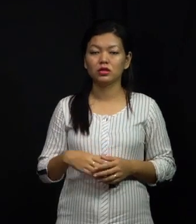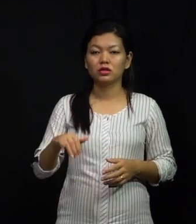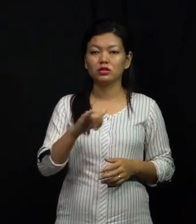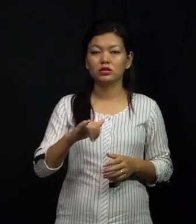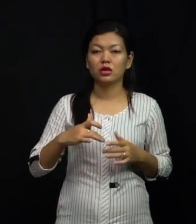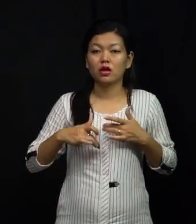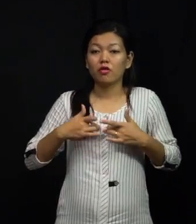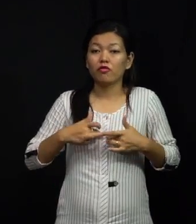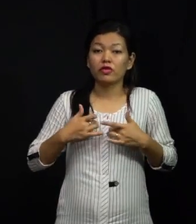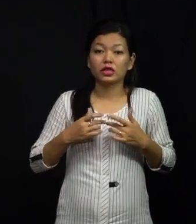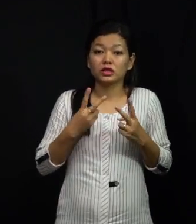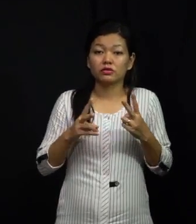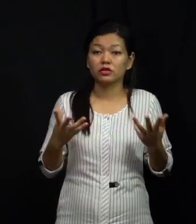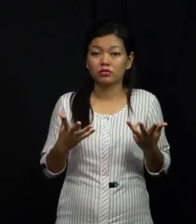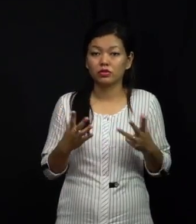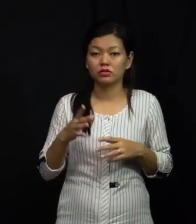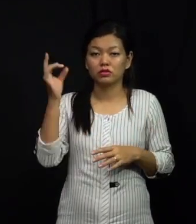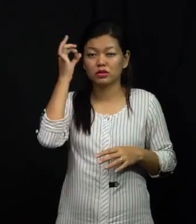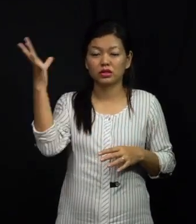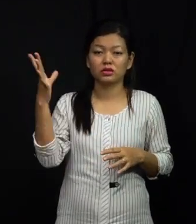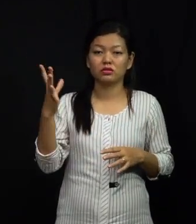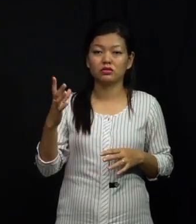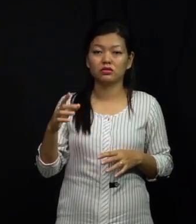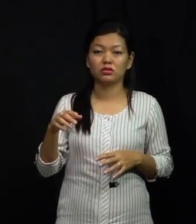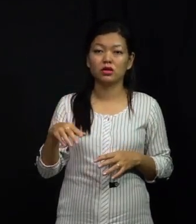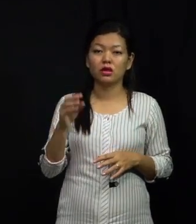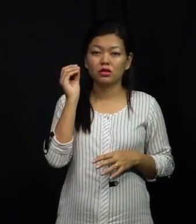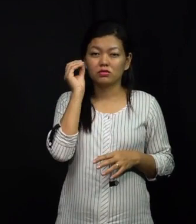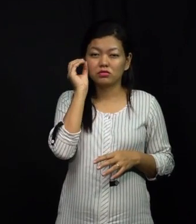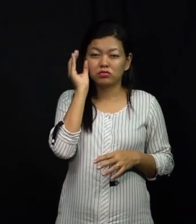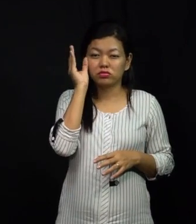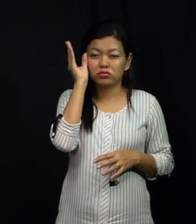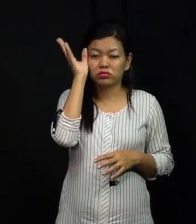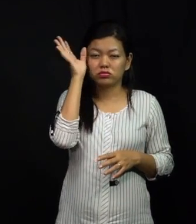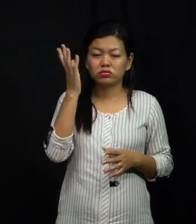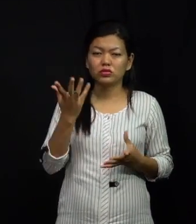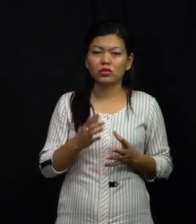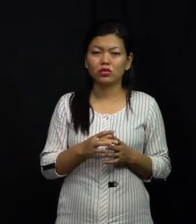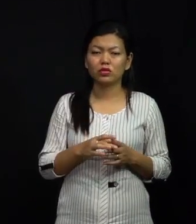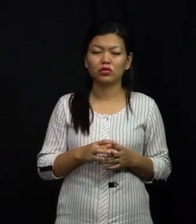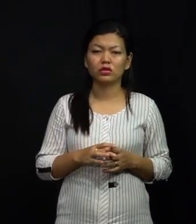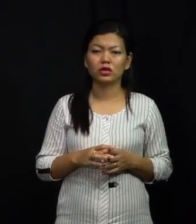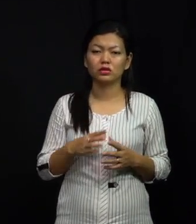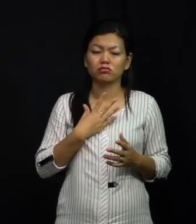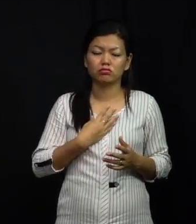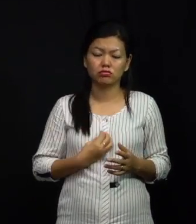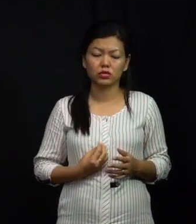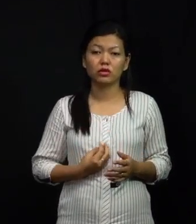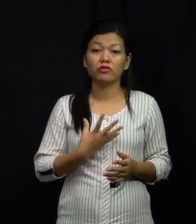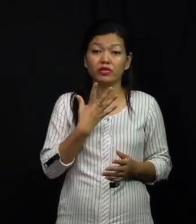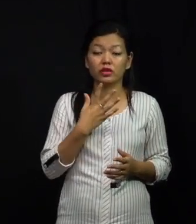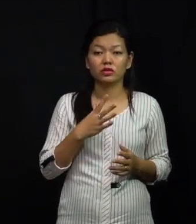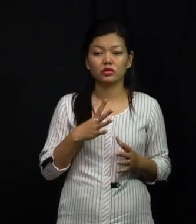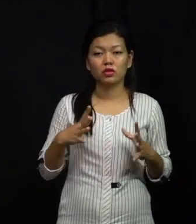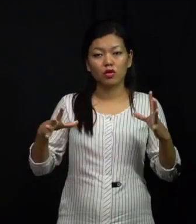sometimes we feel happy, sometimes we feel sad, right? So all those are our emotions. So here, some of